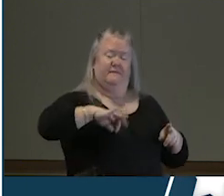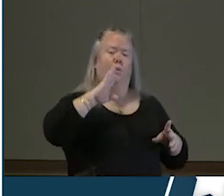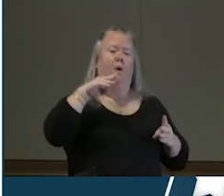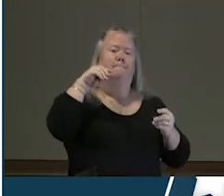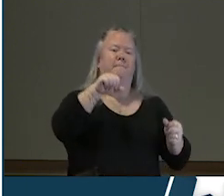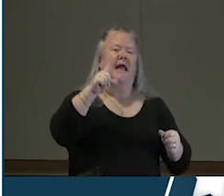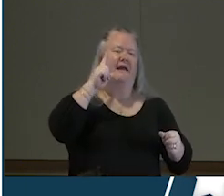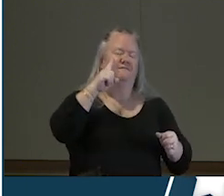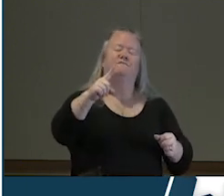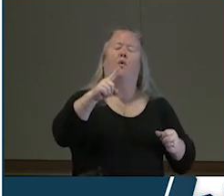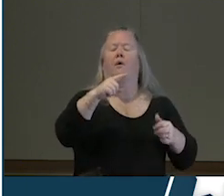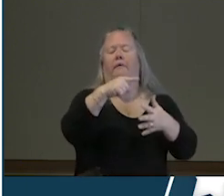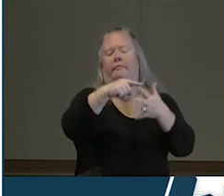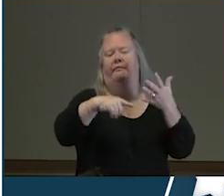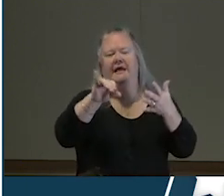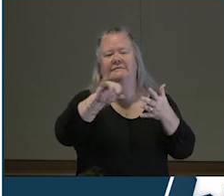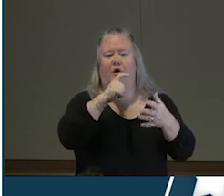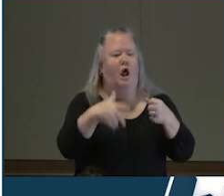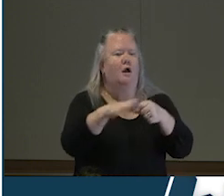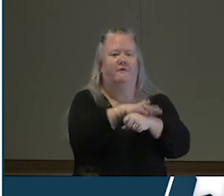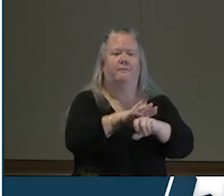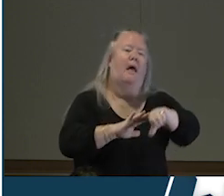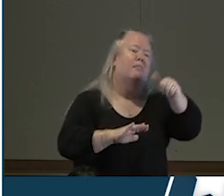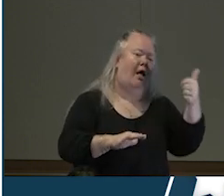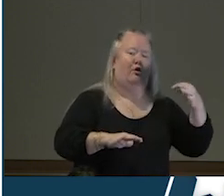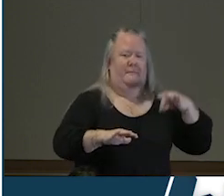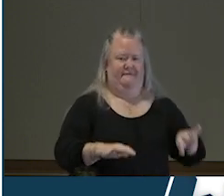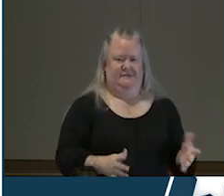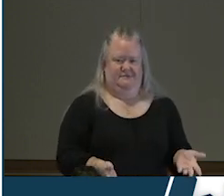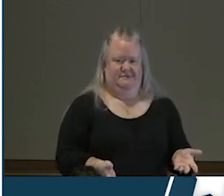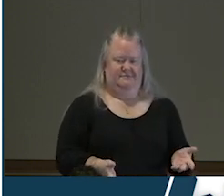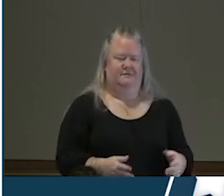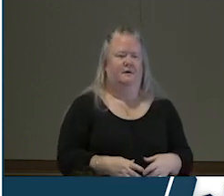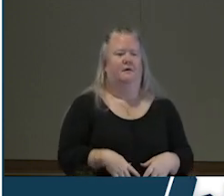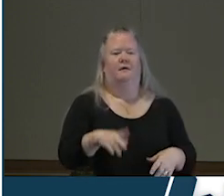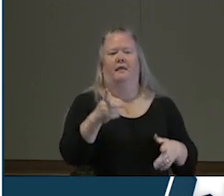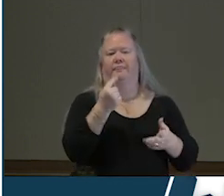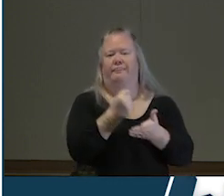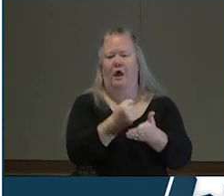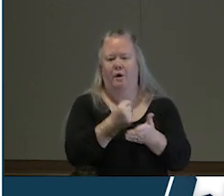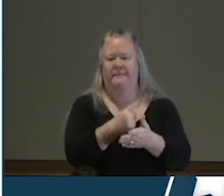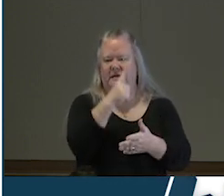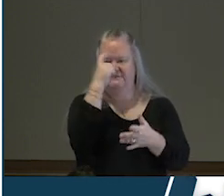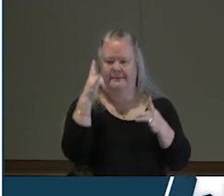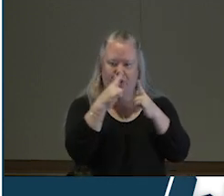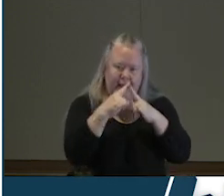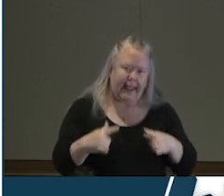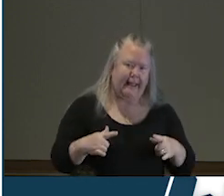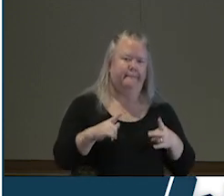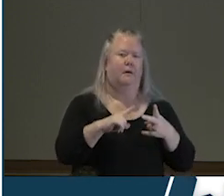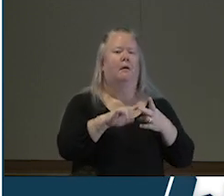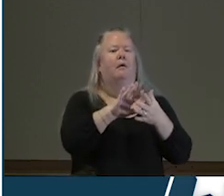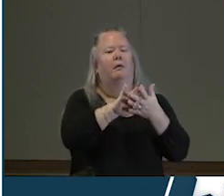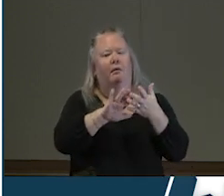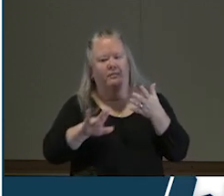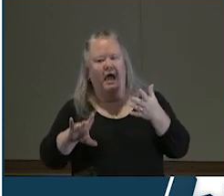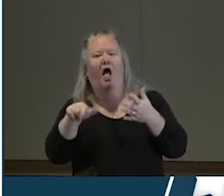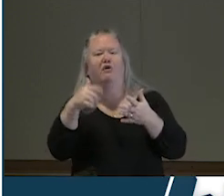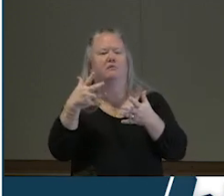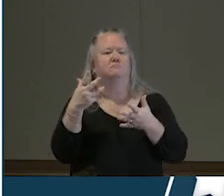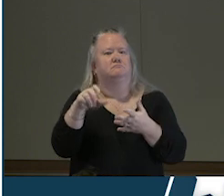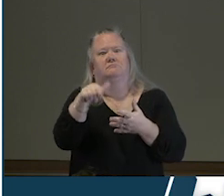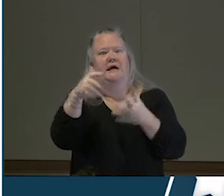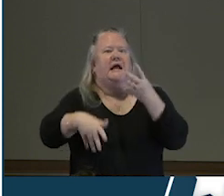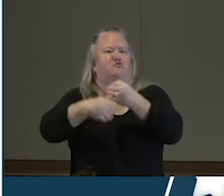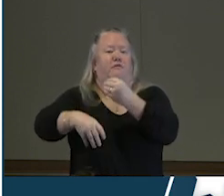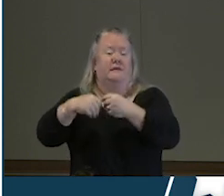the ancillary things that are not covered by the other benefits. So therapy, summer camp, all these other ancillary things that can